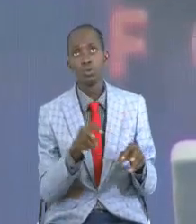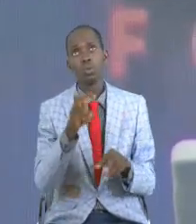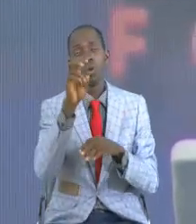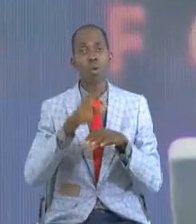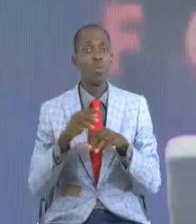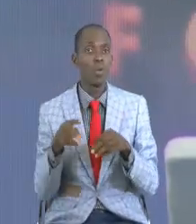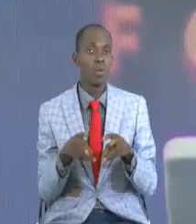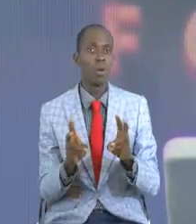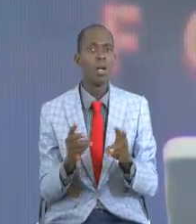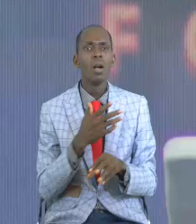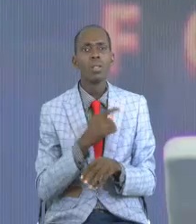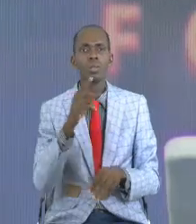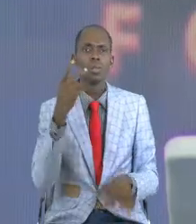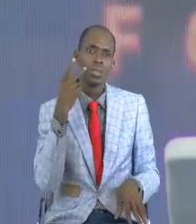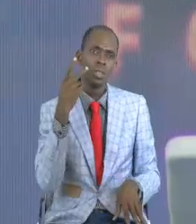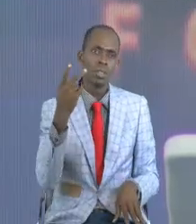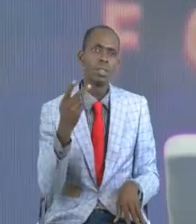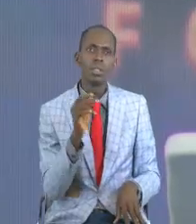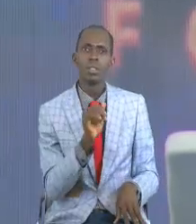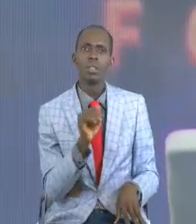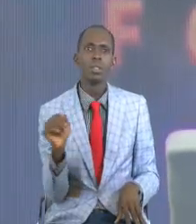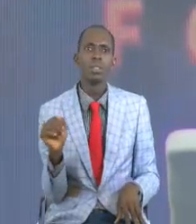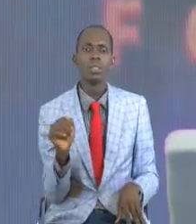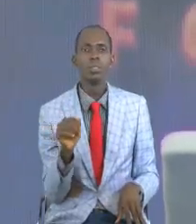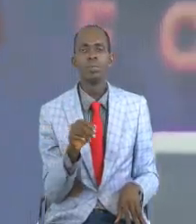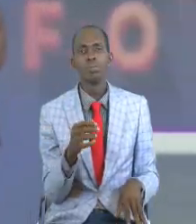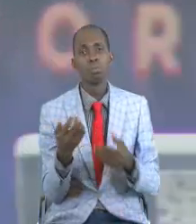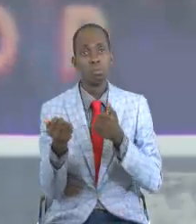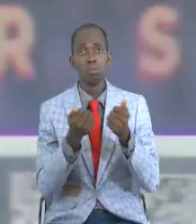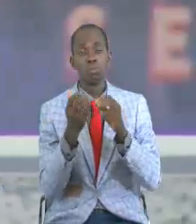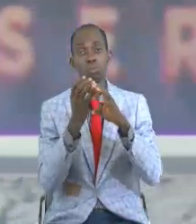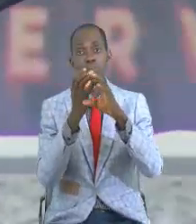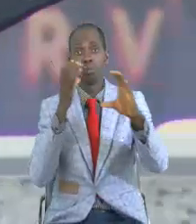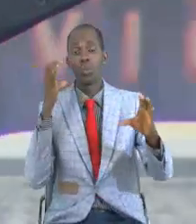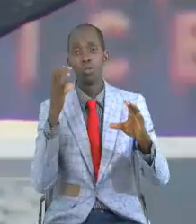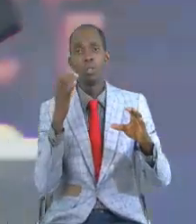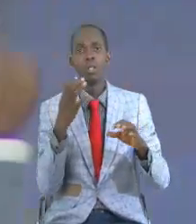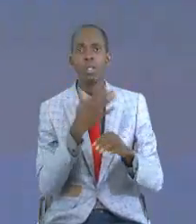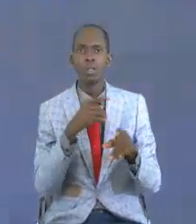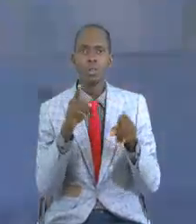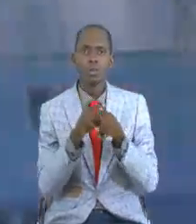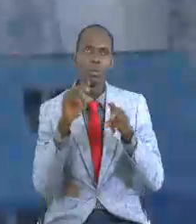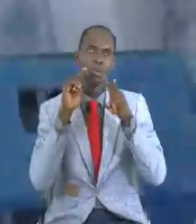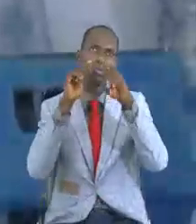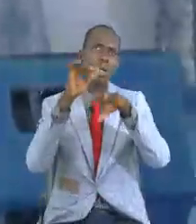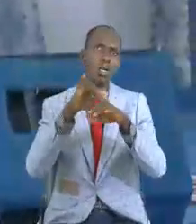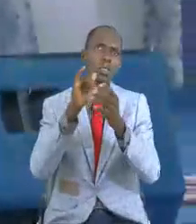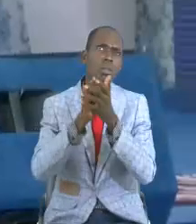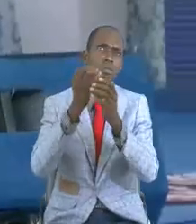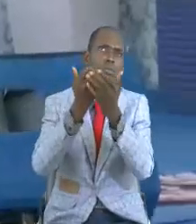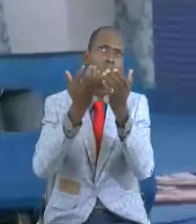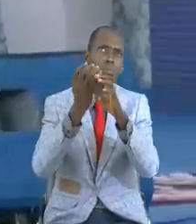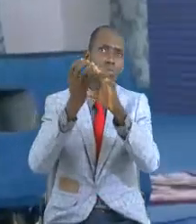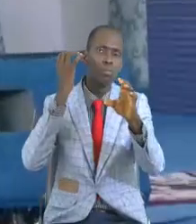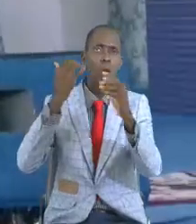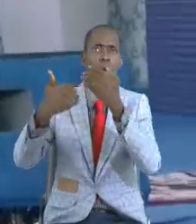and then you see a glory before you and as you look at what is reaching at the back